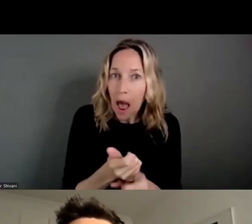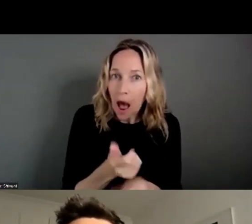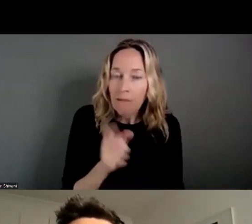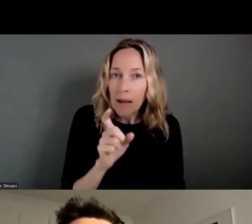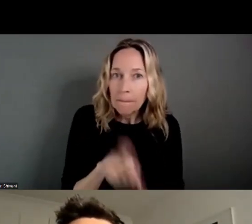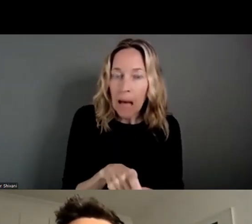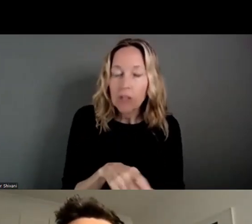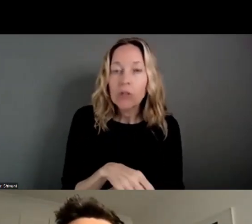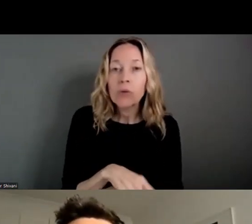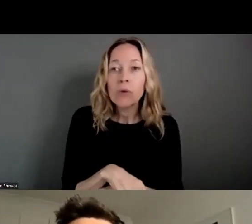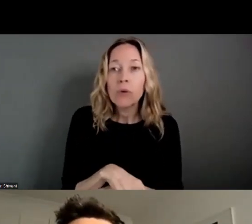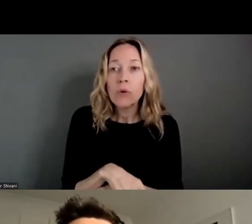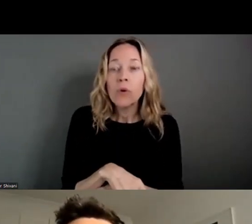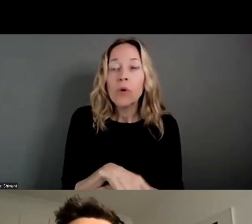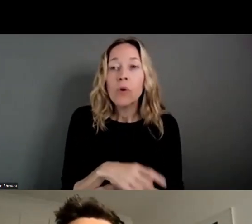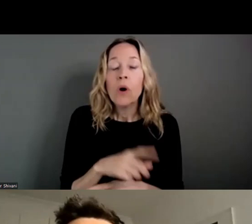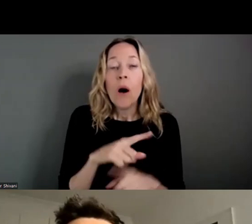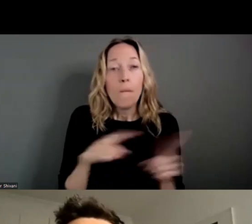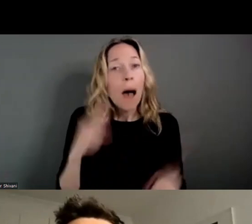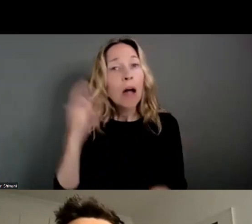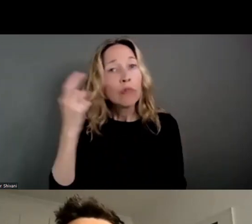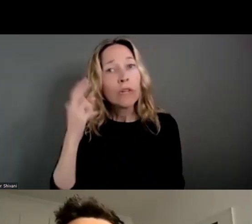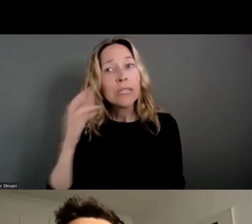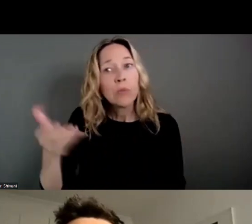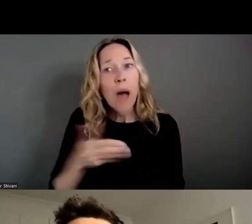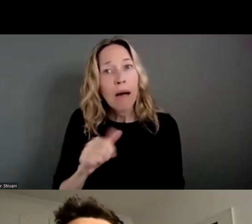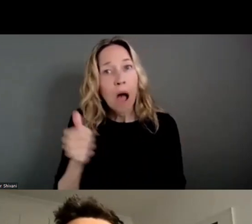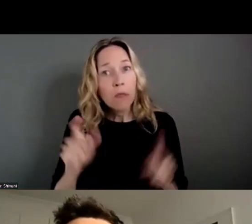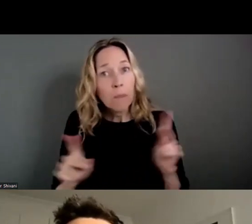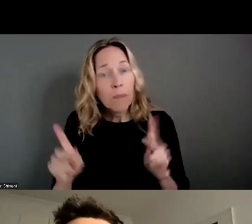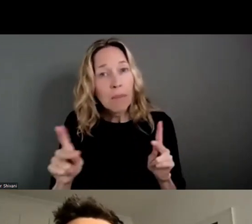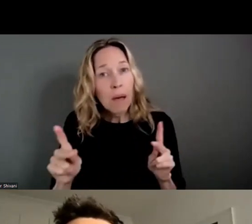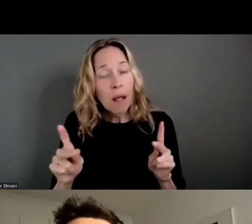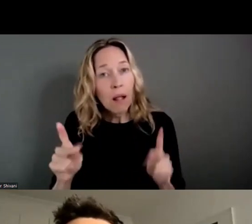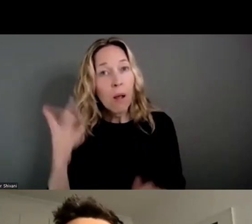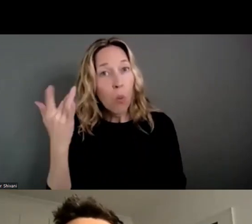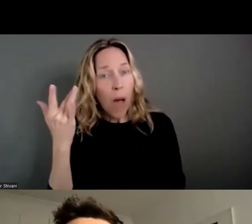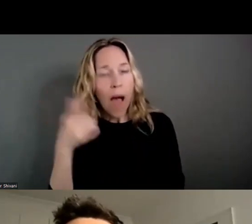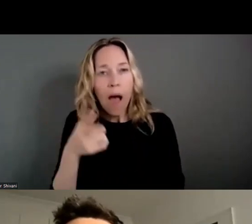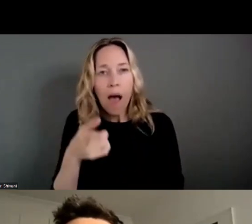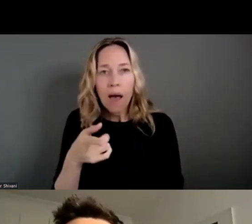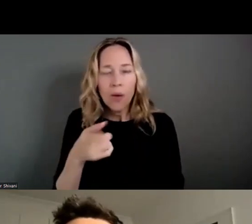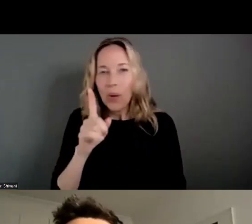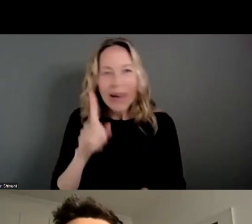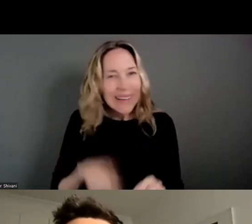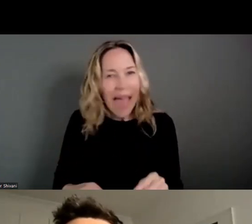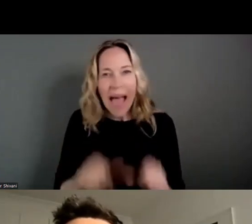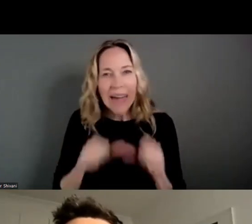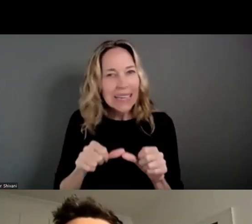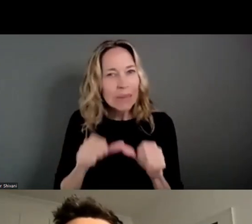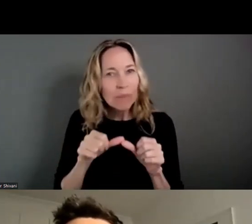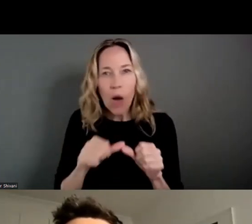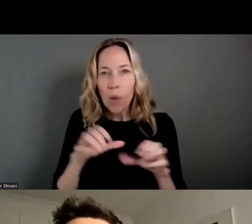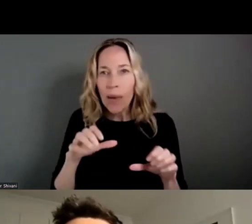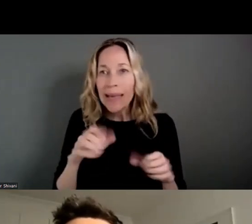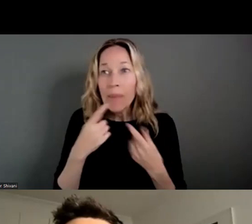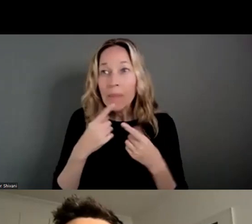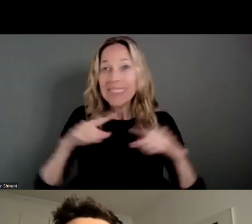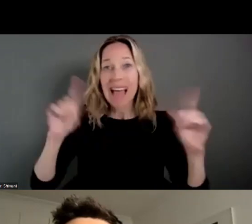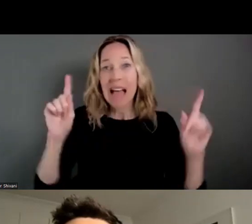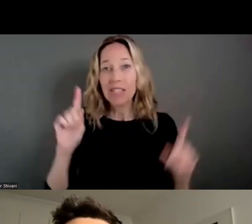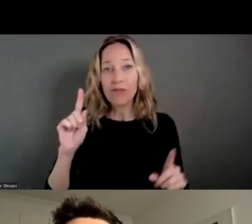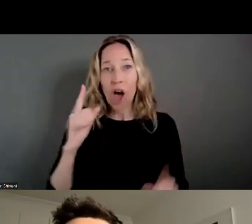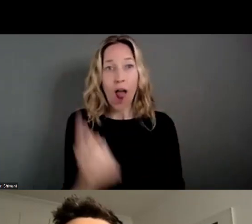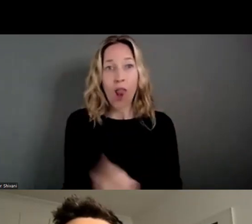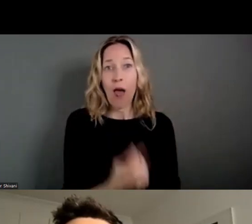that because you don't want to or can't sustain doing everything successfully by yourself. I know I can't. So I have other people that